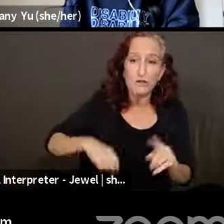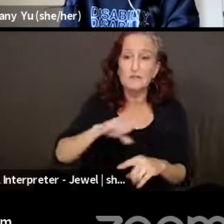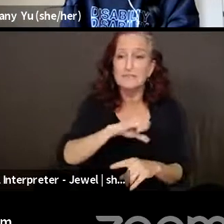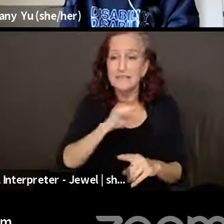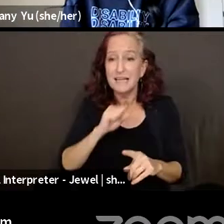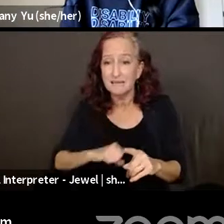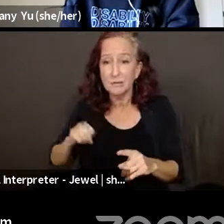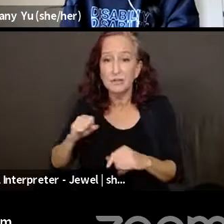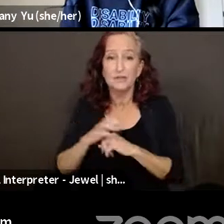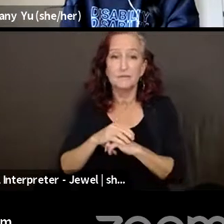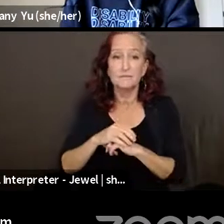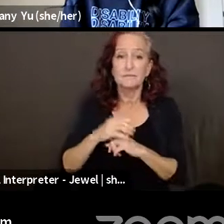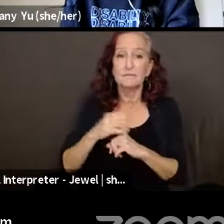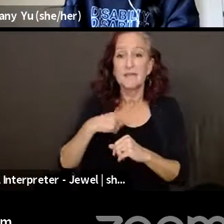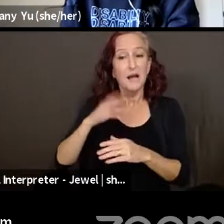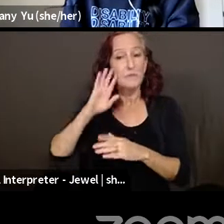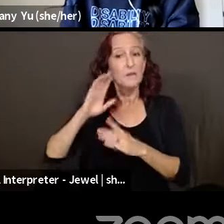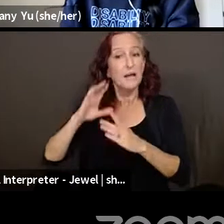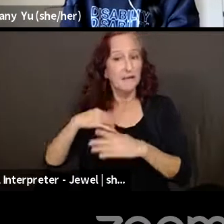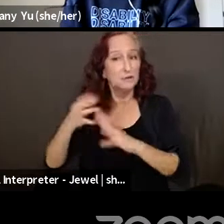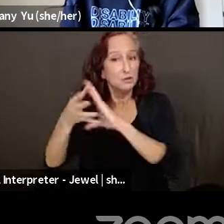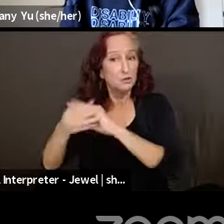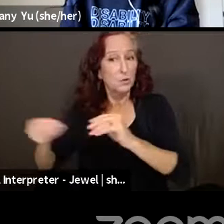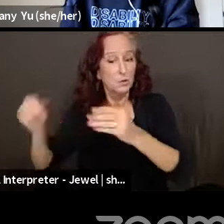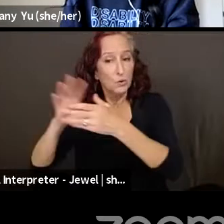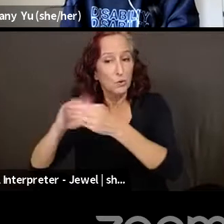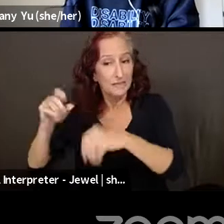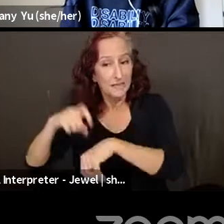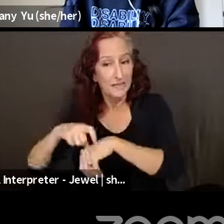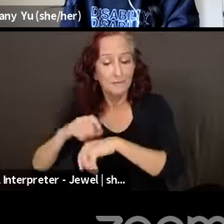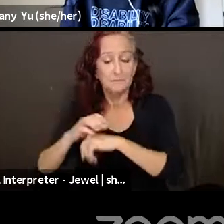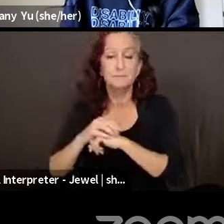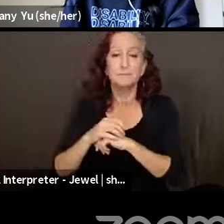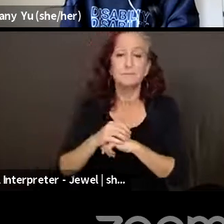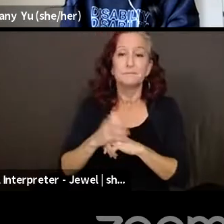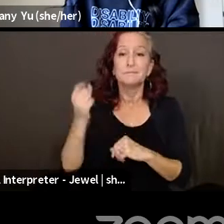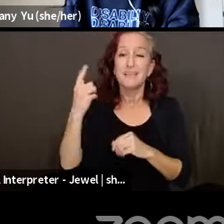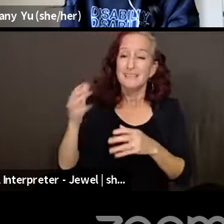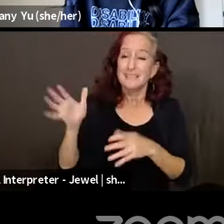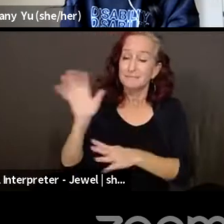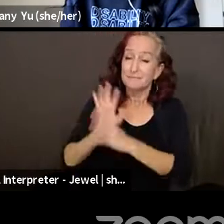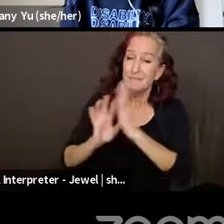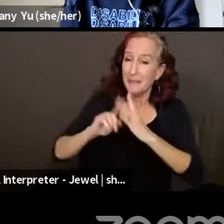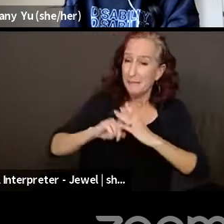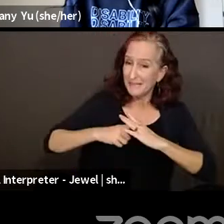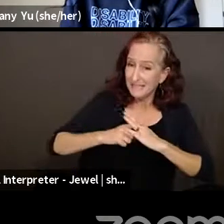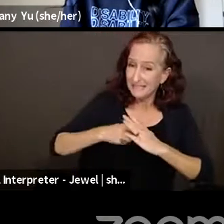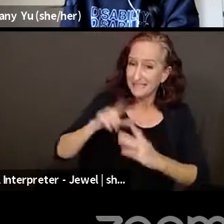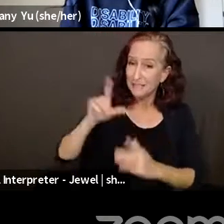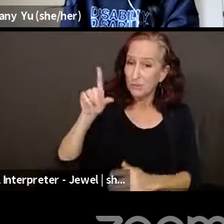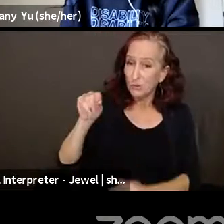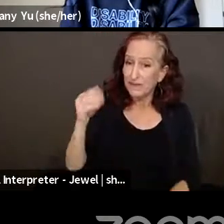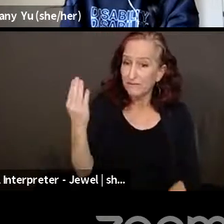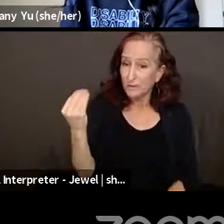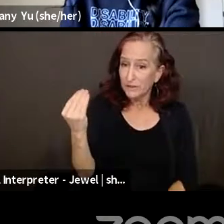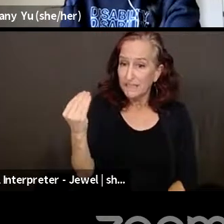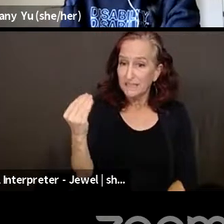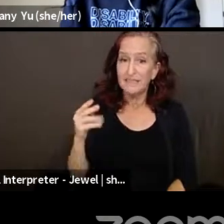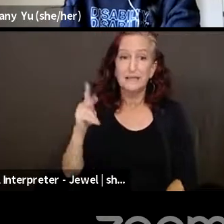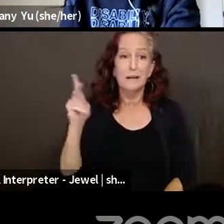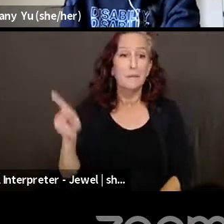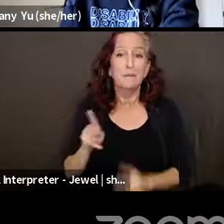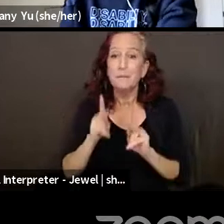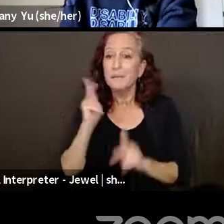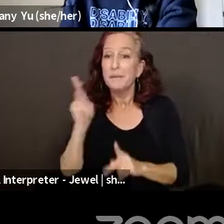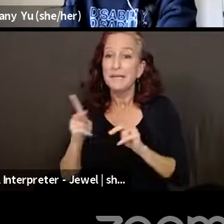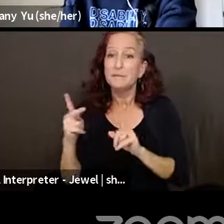time. But in the beginning, of course, this is 2014, folks really weren't knocking at my D&I